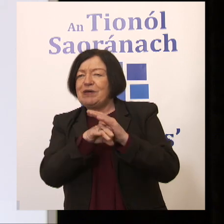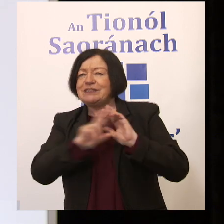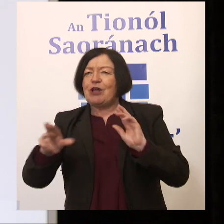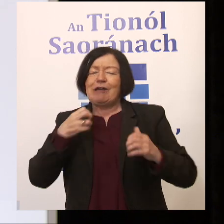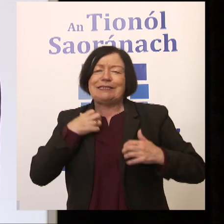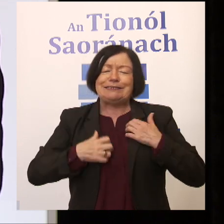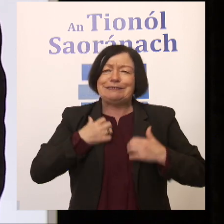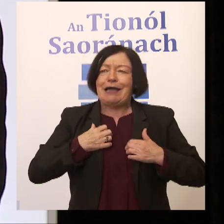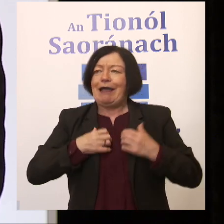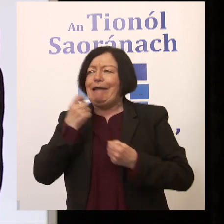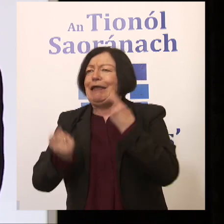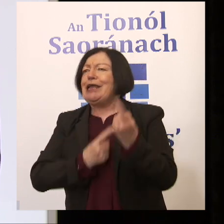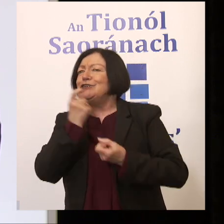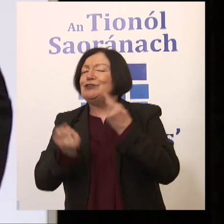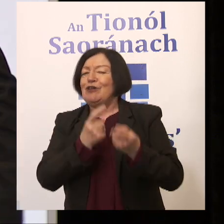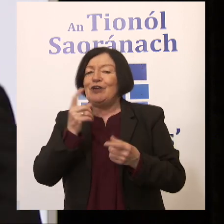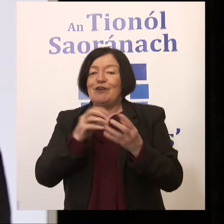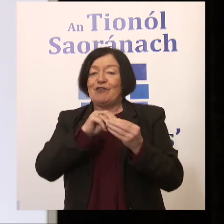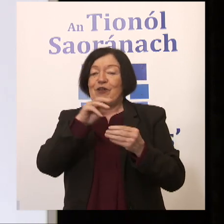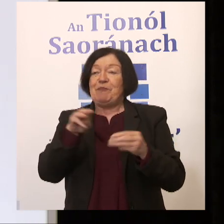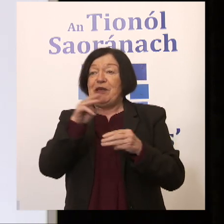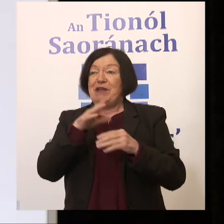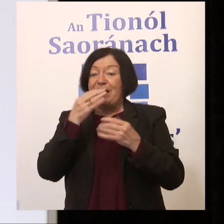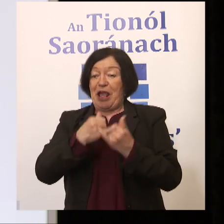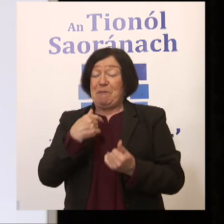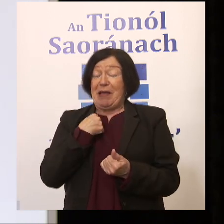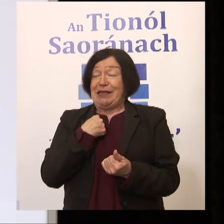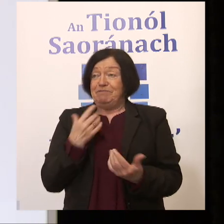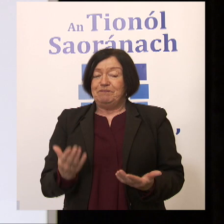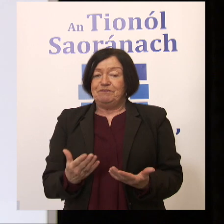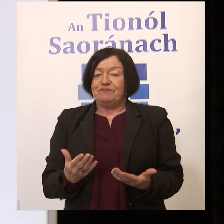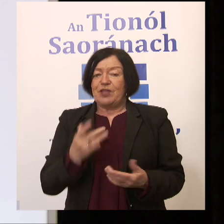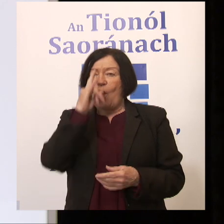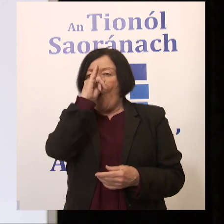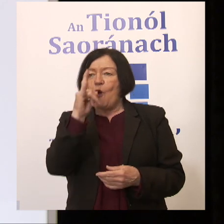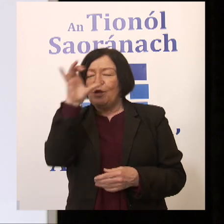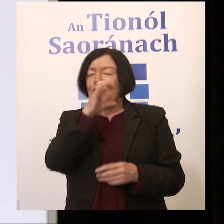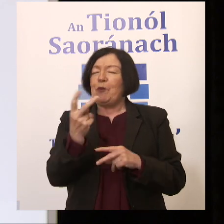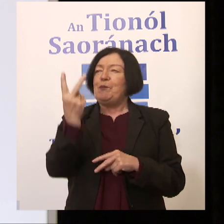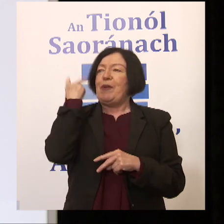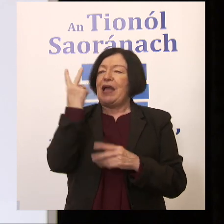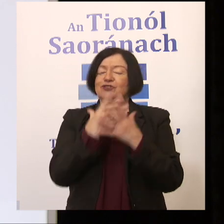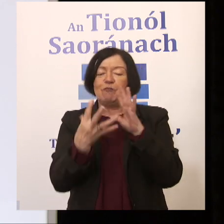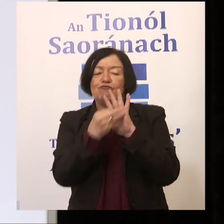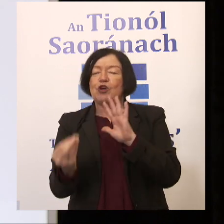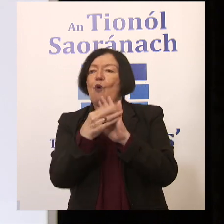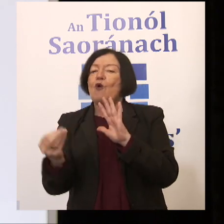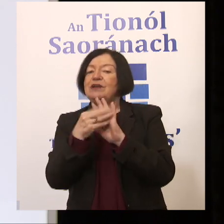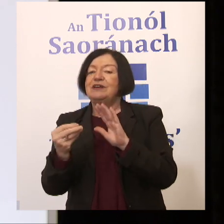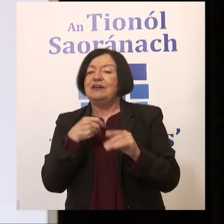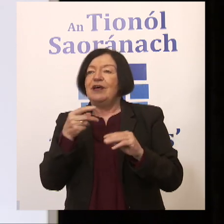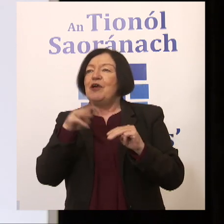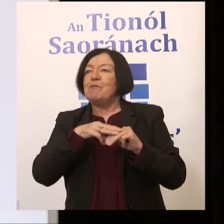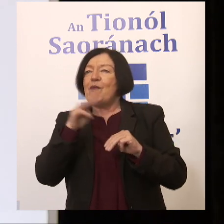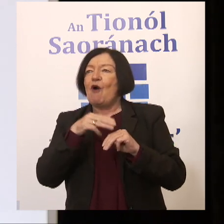of issues, maybe except for strange people like me, but hopefully, and I've been looking back on some of the recordings, hopefully getting more and